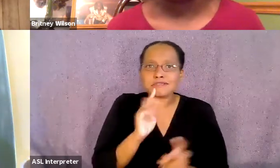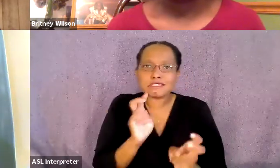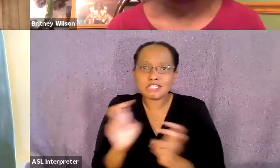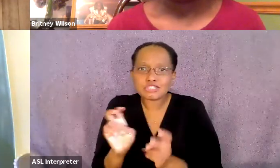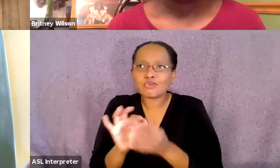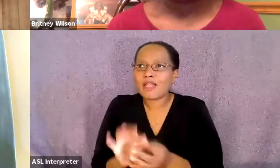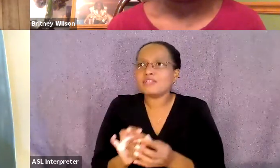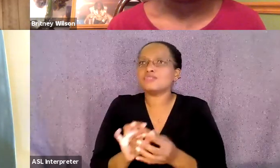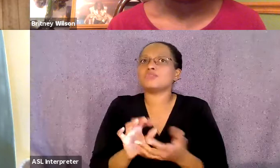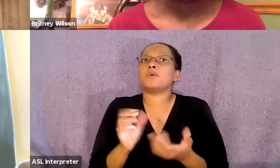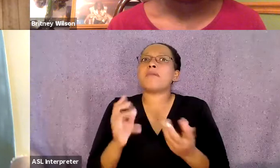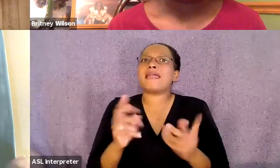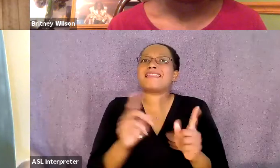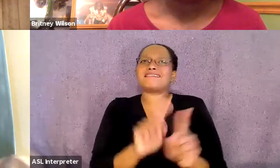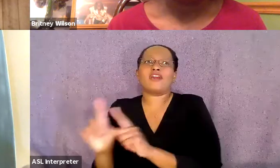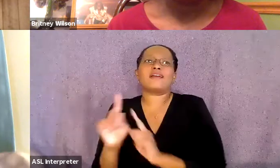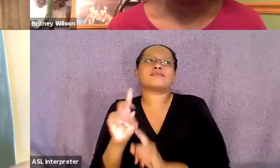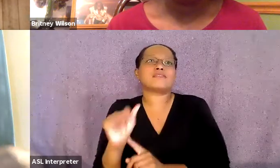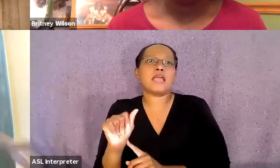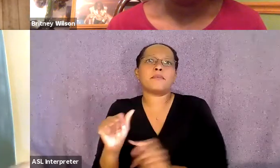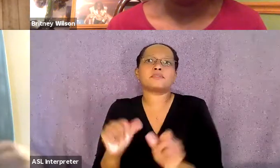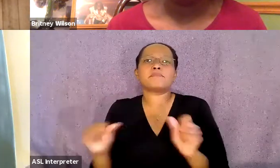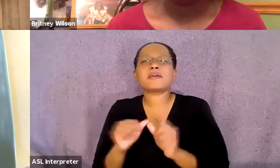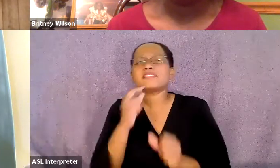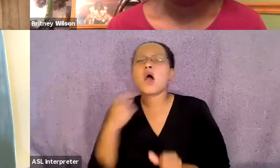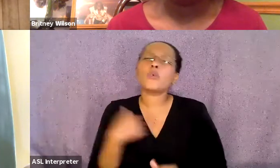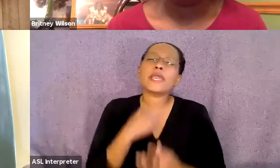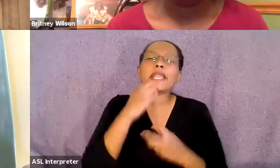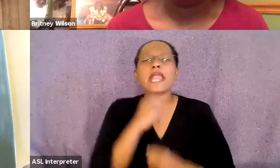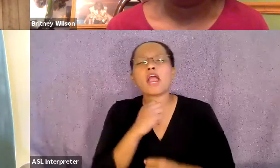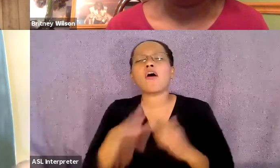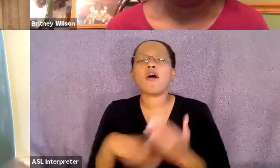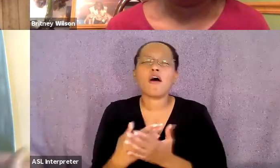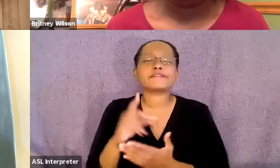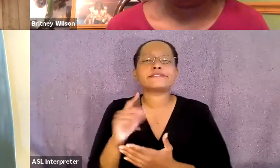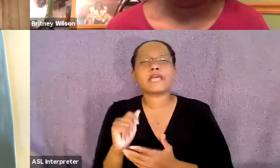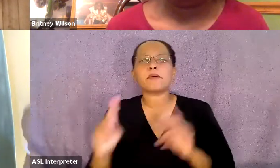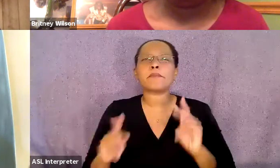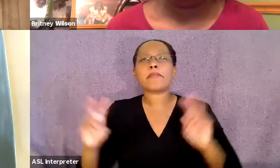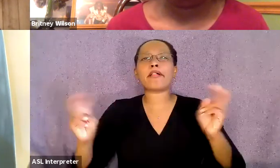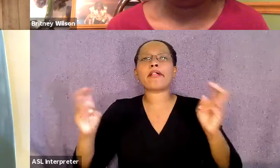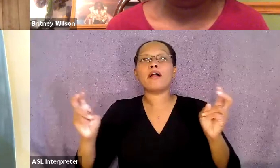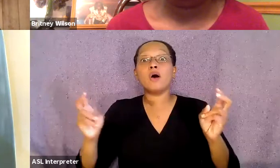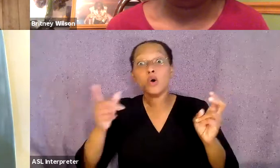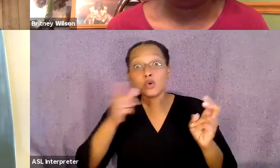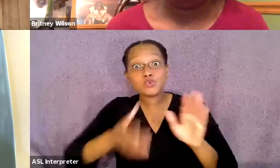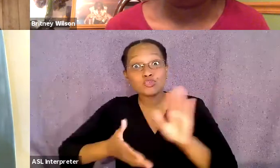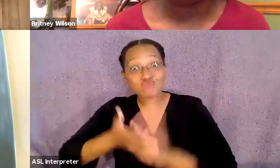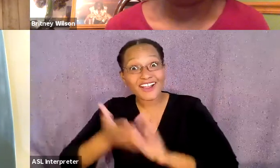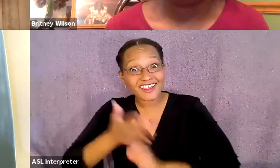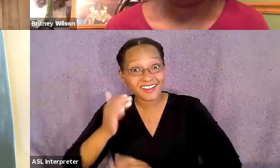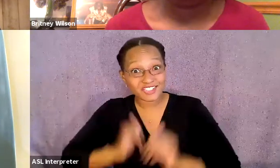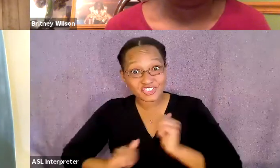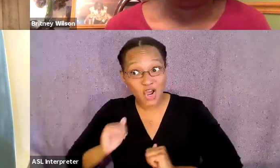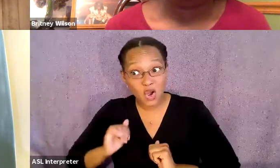these disabled spaces that say that they care about all disabled people are run by racist people